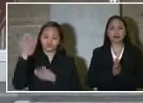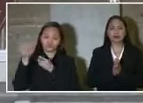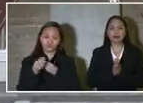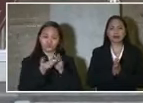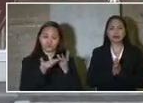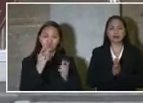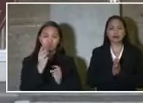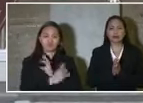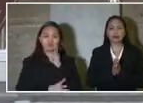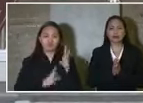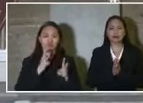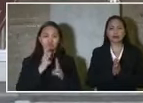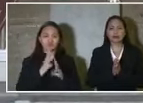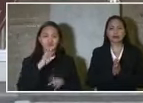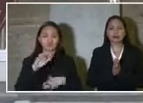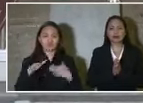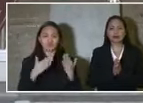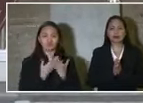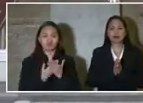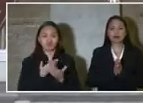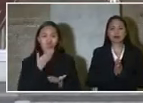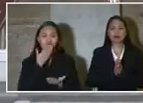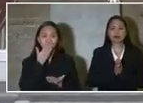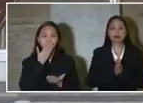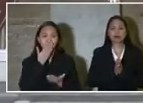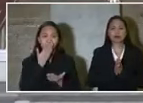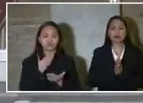the world all that is good.